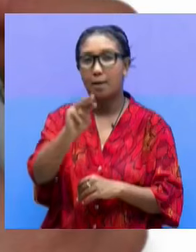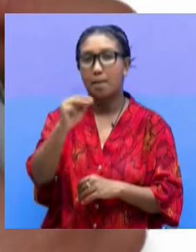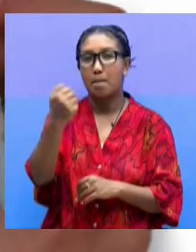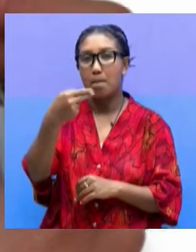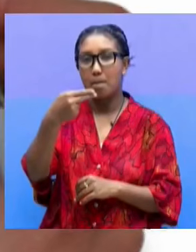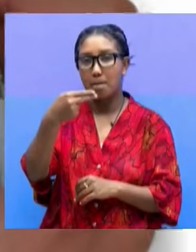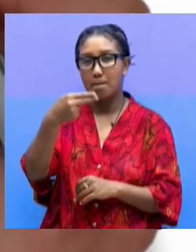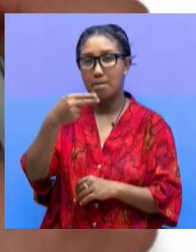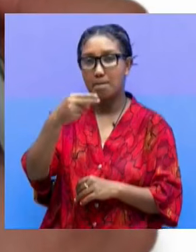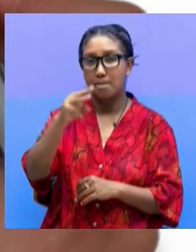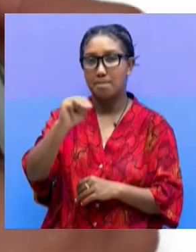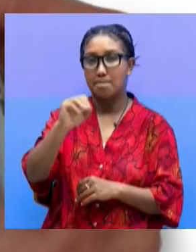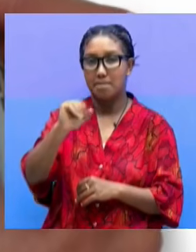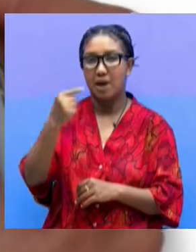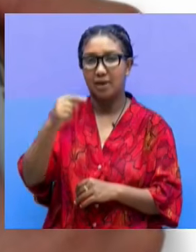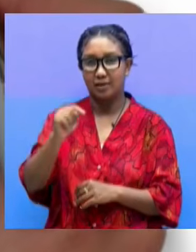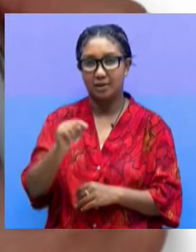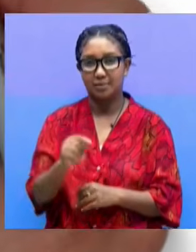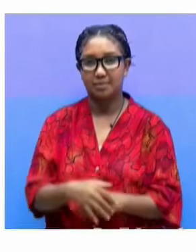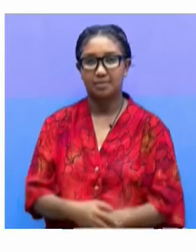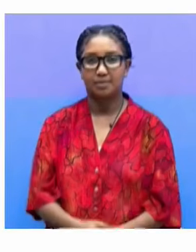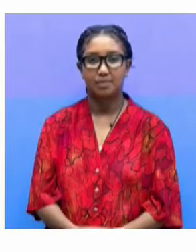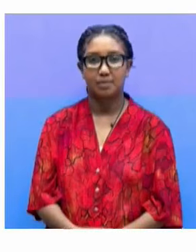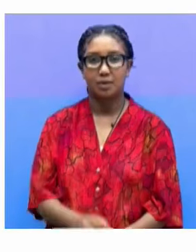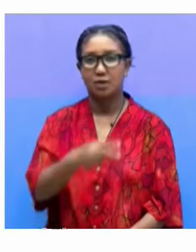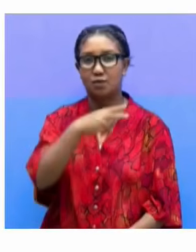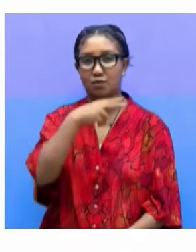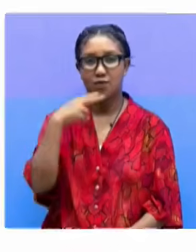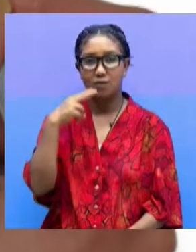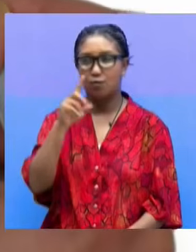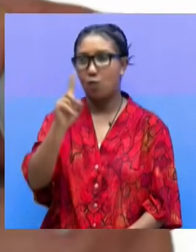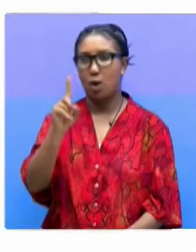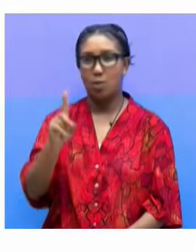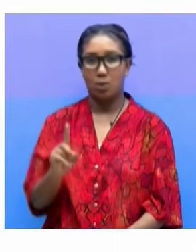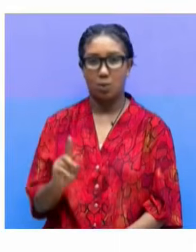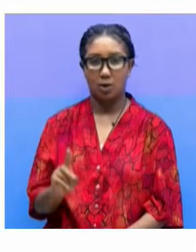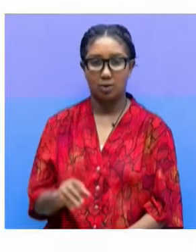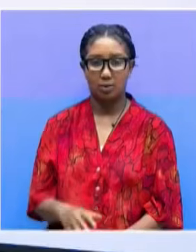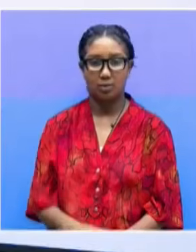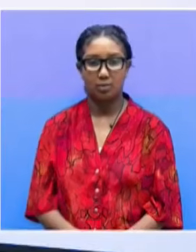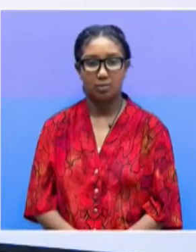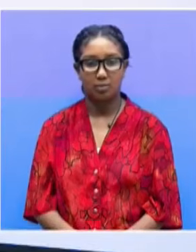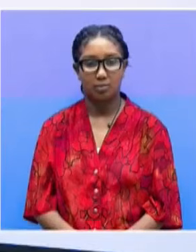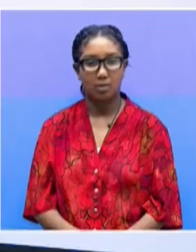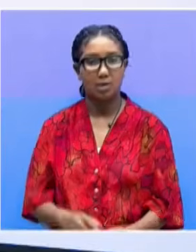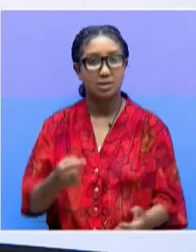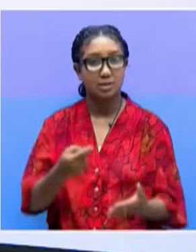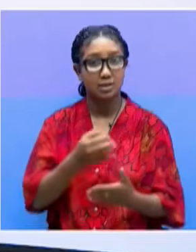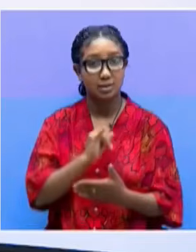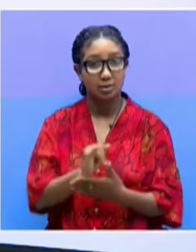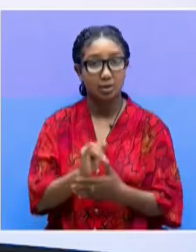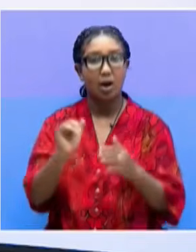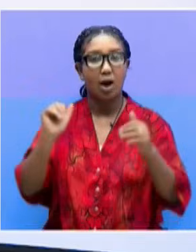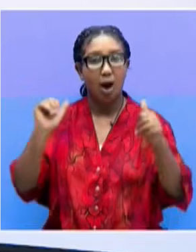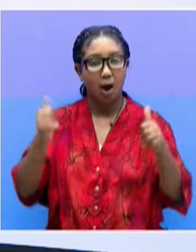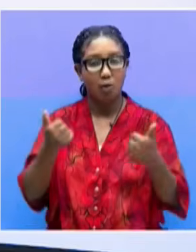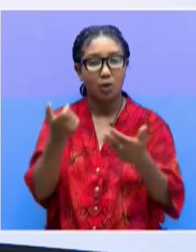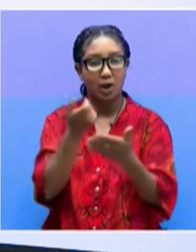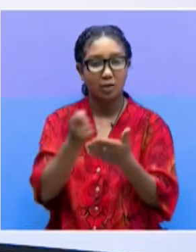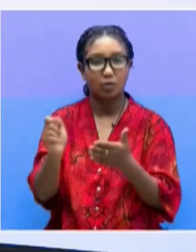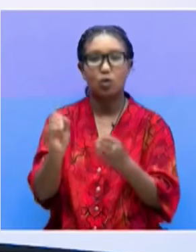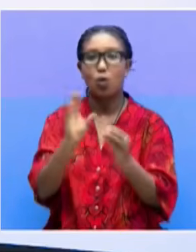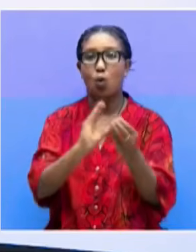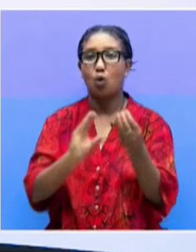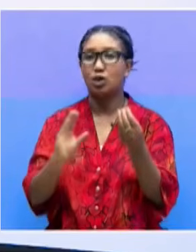might. The verb remains verb 1. This is how we write